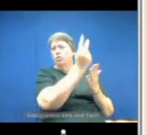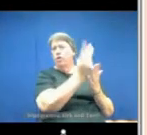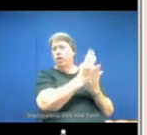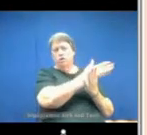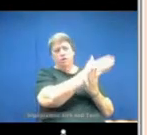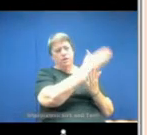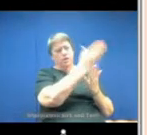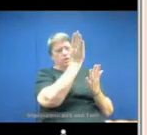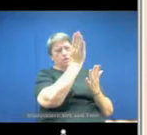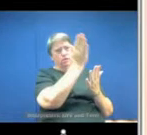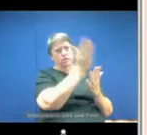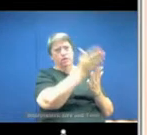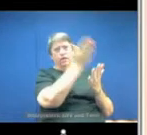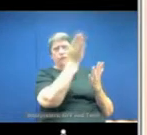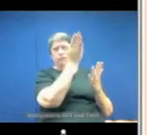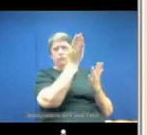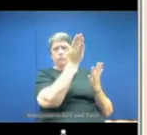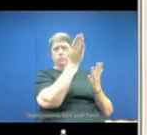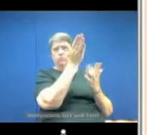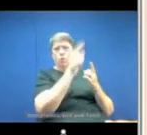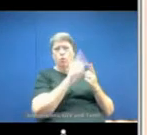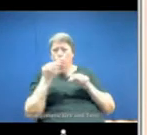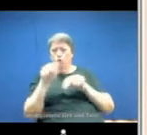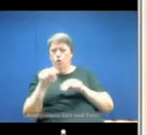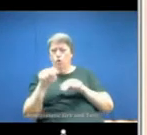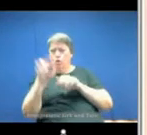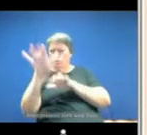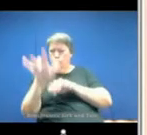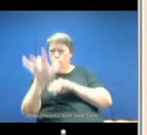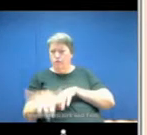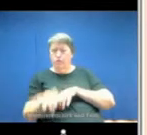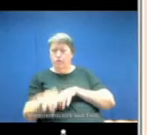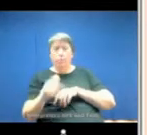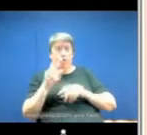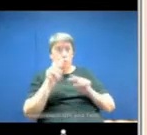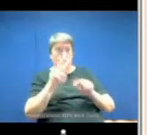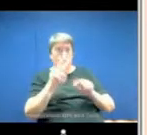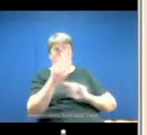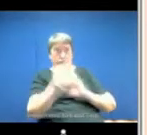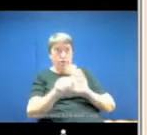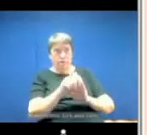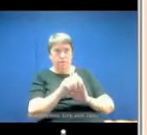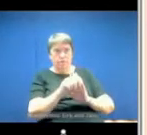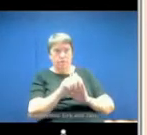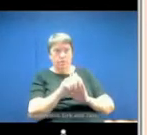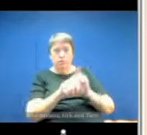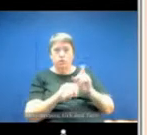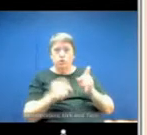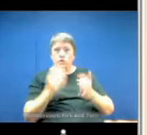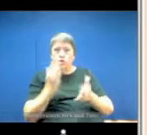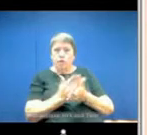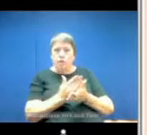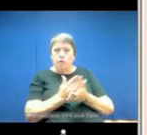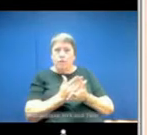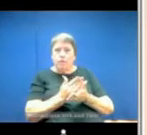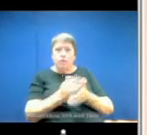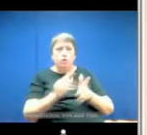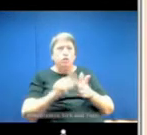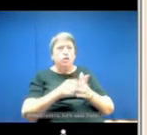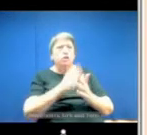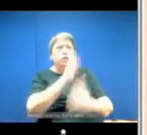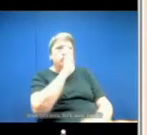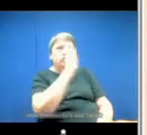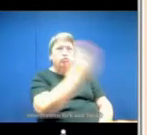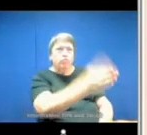sudden, when you're looking at the transcript or at the video transcript, she stops and she starts directly talking with the witness when she